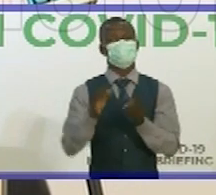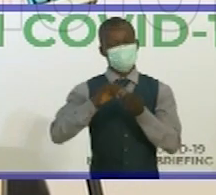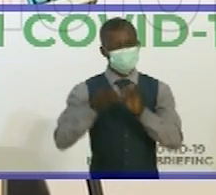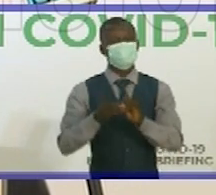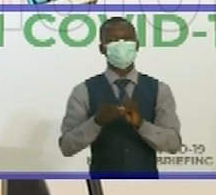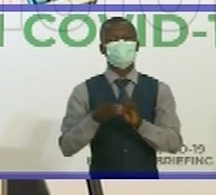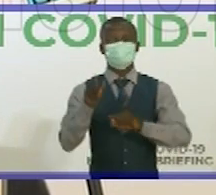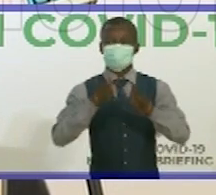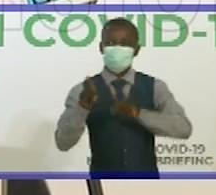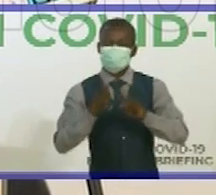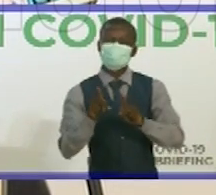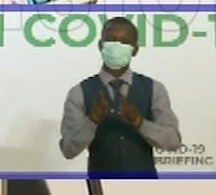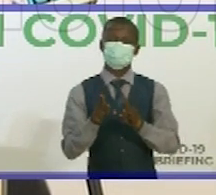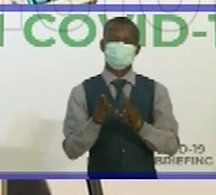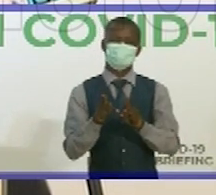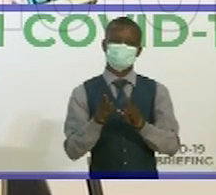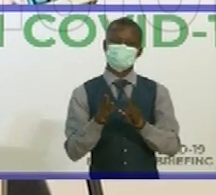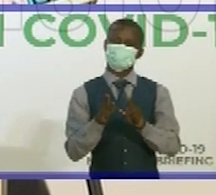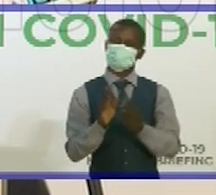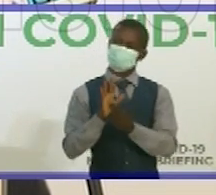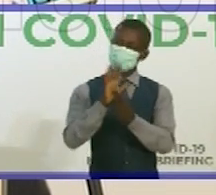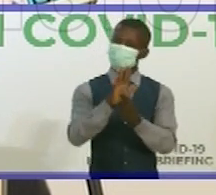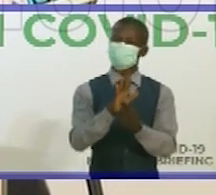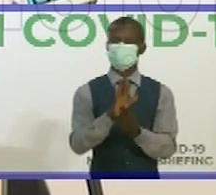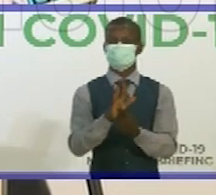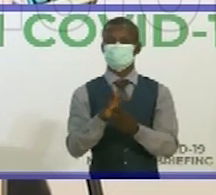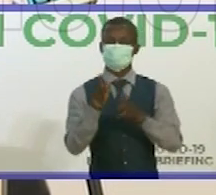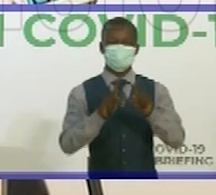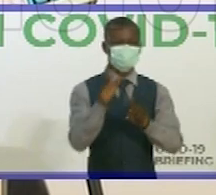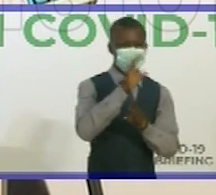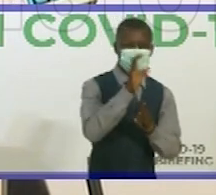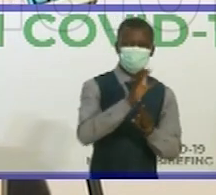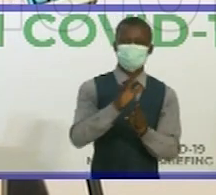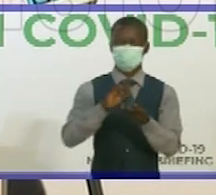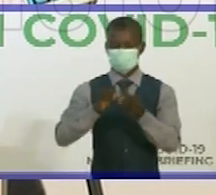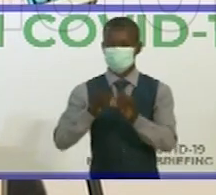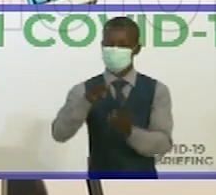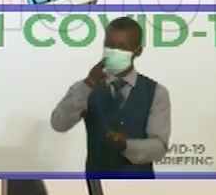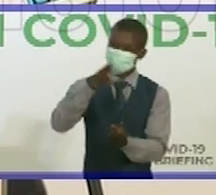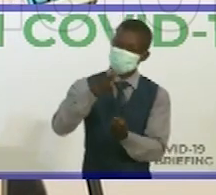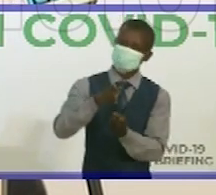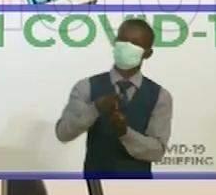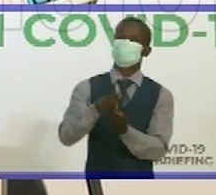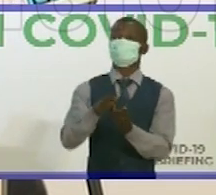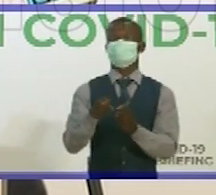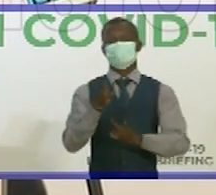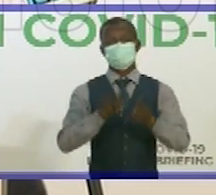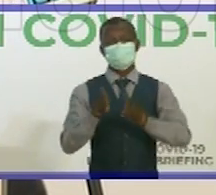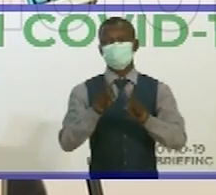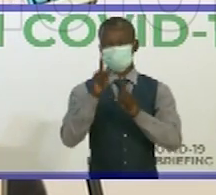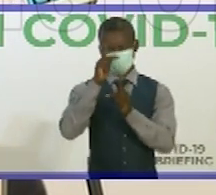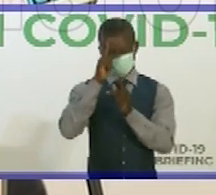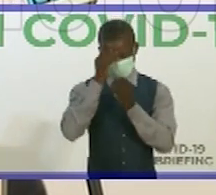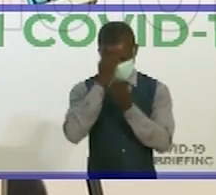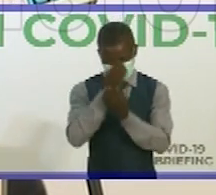people who fall suddenly ill at night and they are looking from one place to the other, the number will be less if people will actually comply with